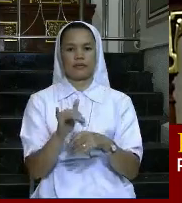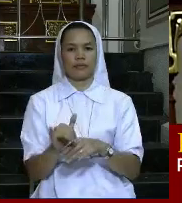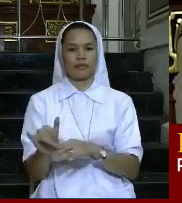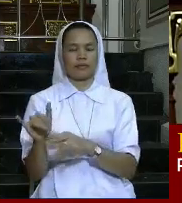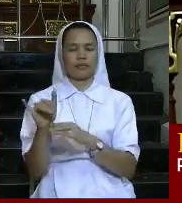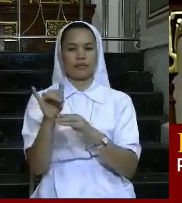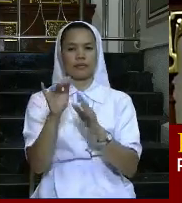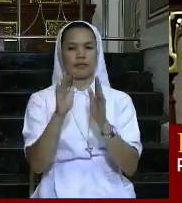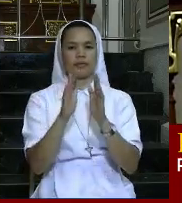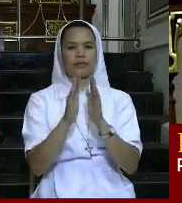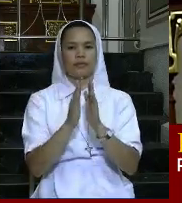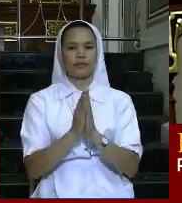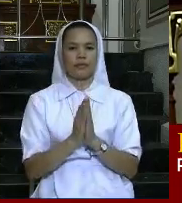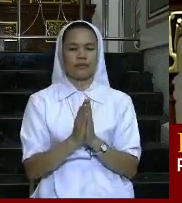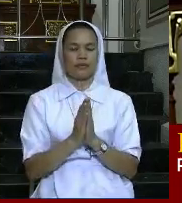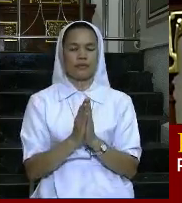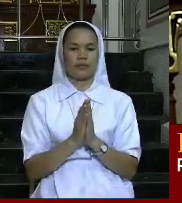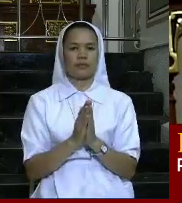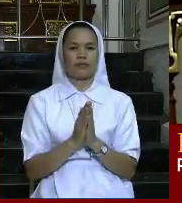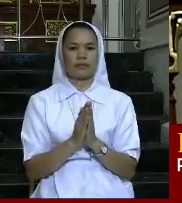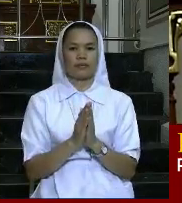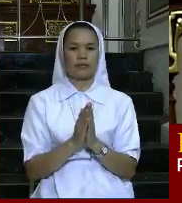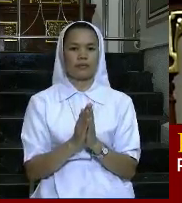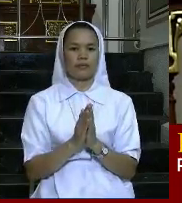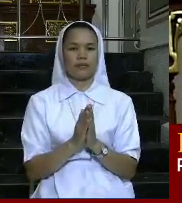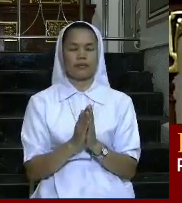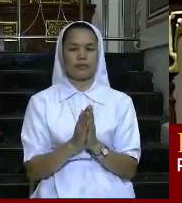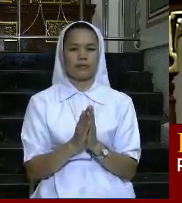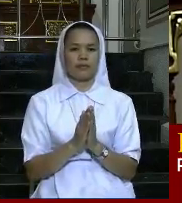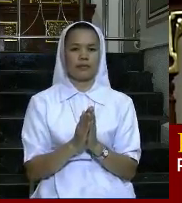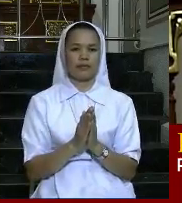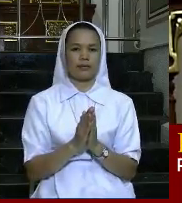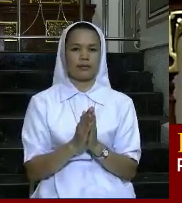life everlasting. Amen.